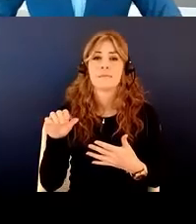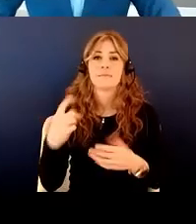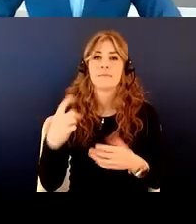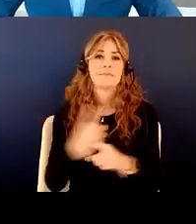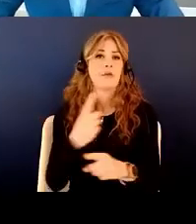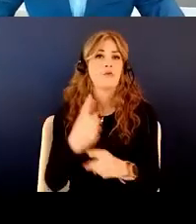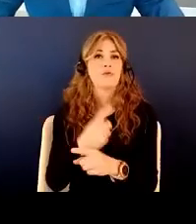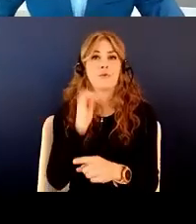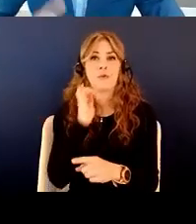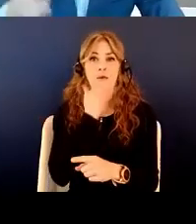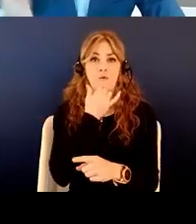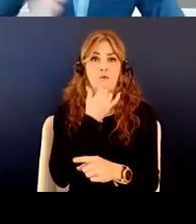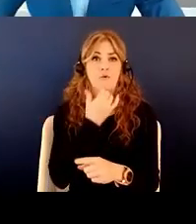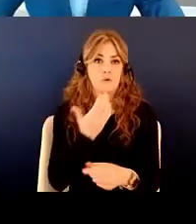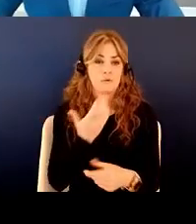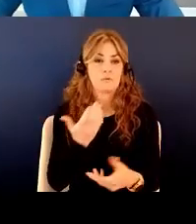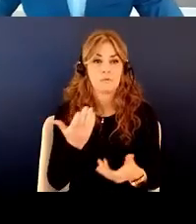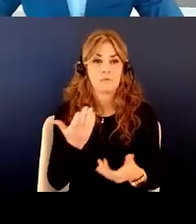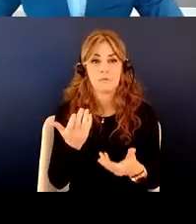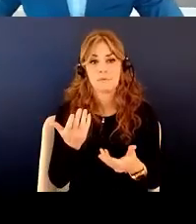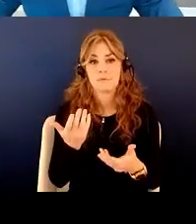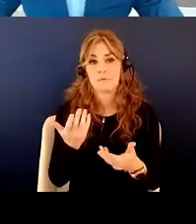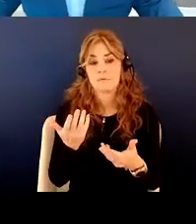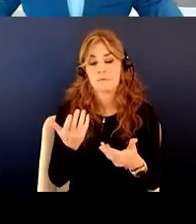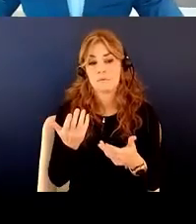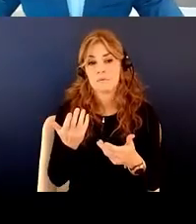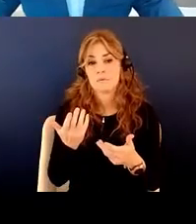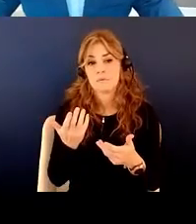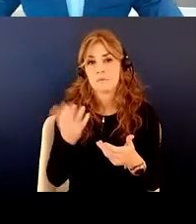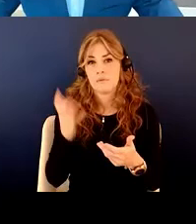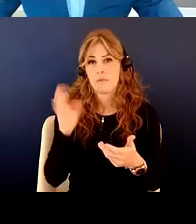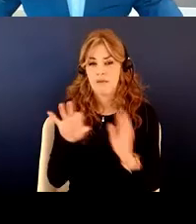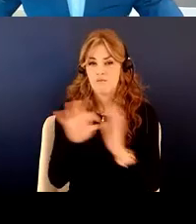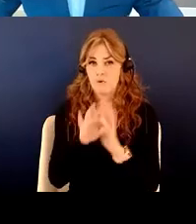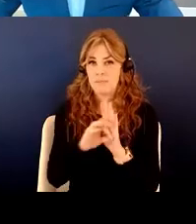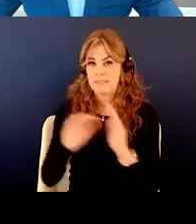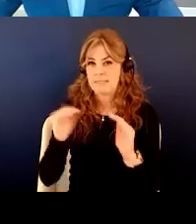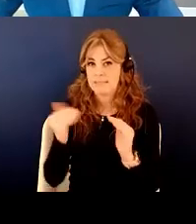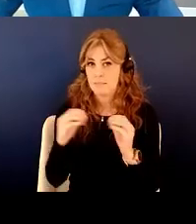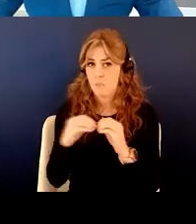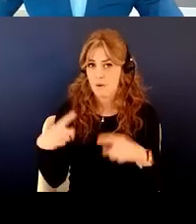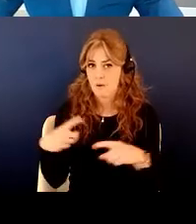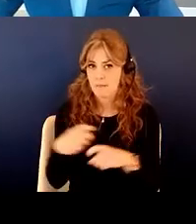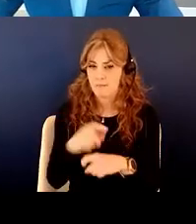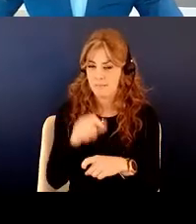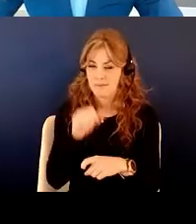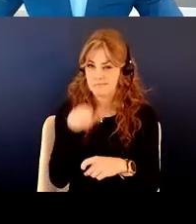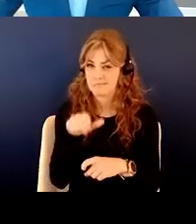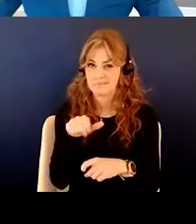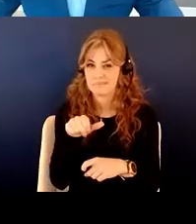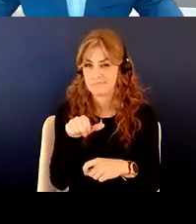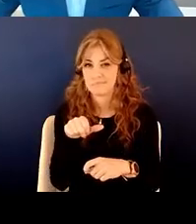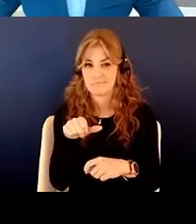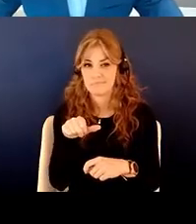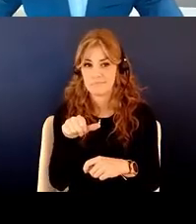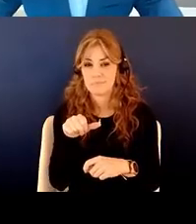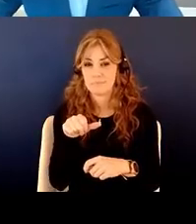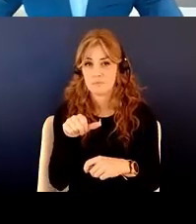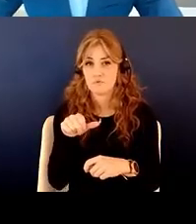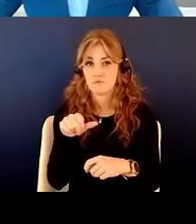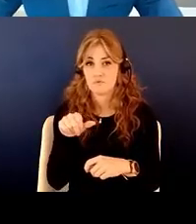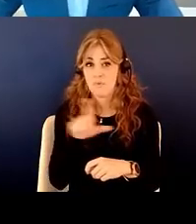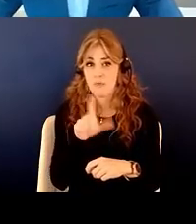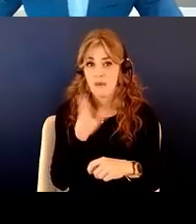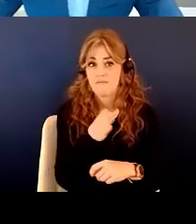size. And again, the formulas looks a little bit more complicated than it actually is. On the left side there, it's